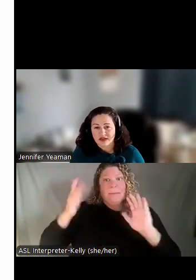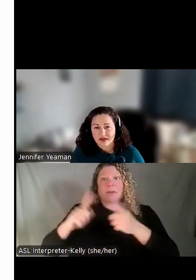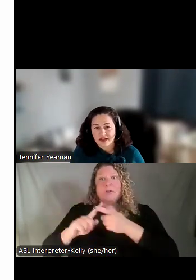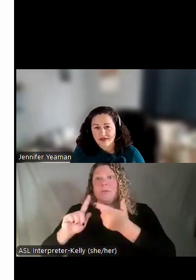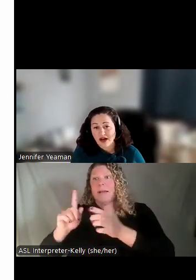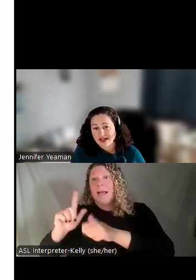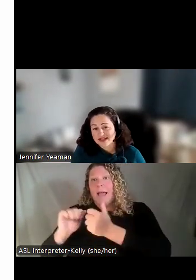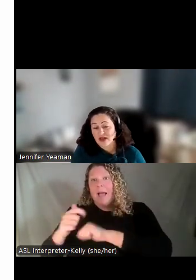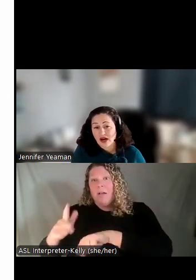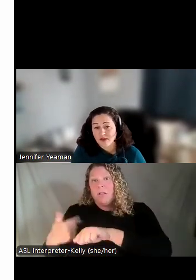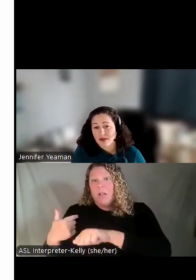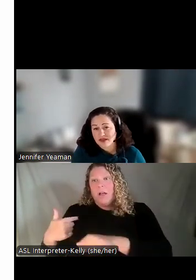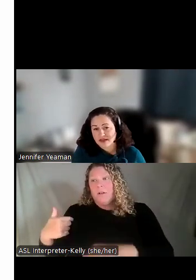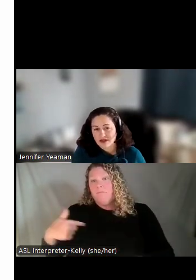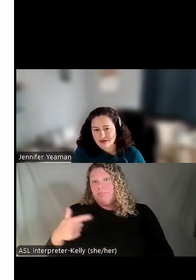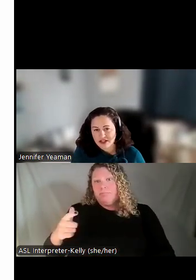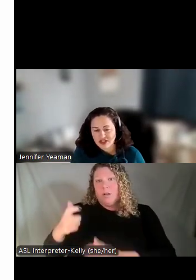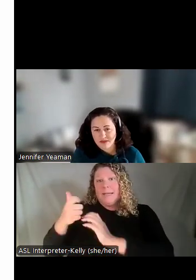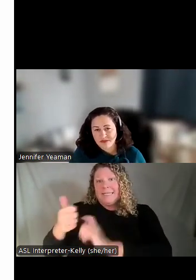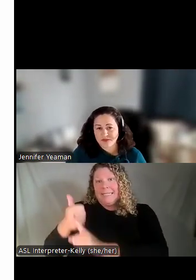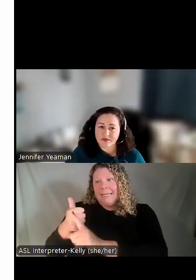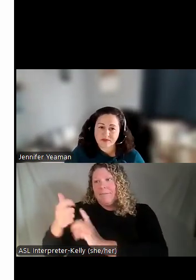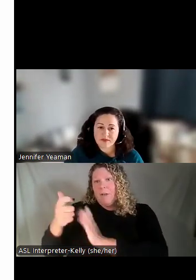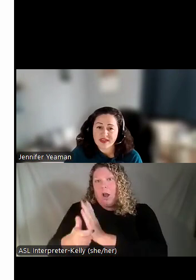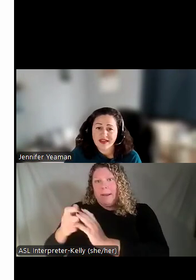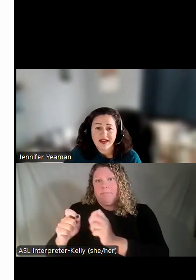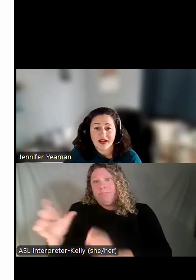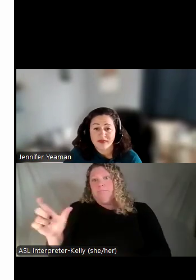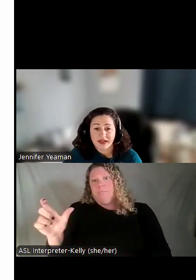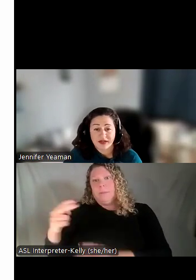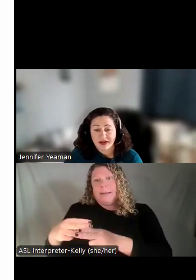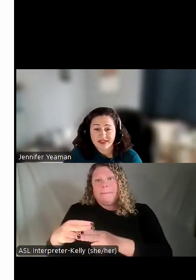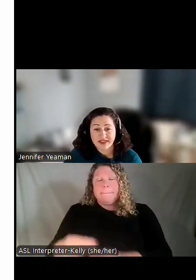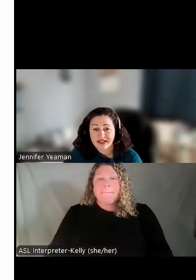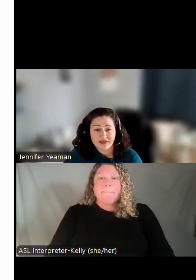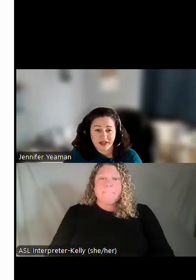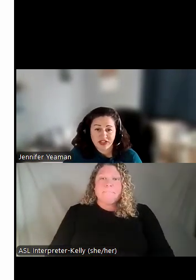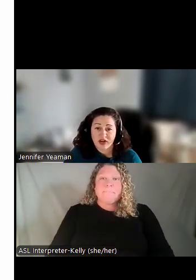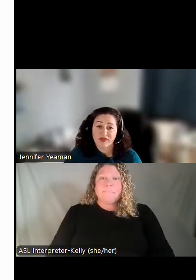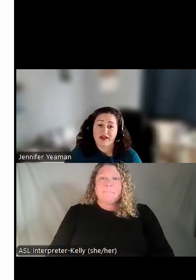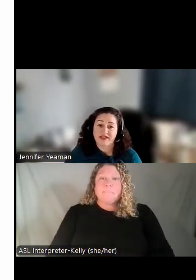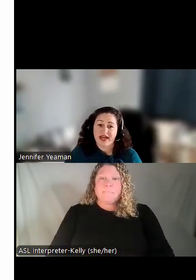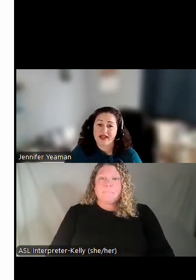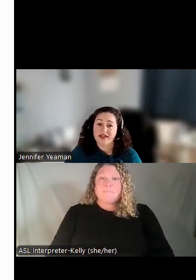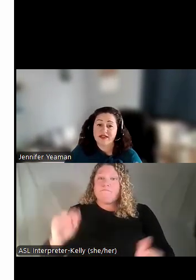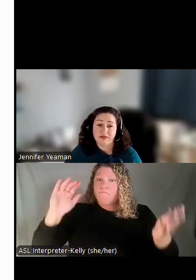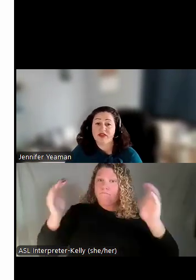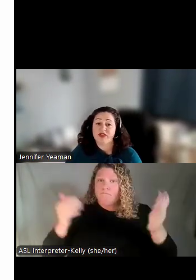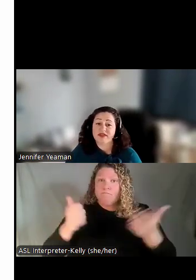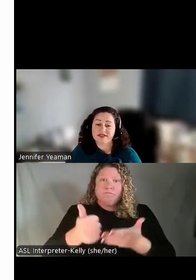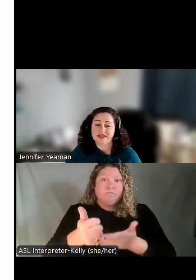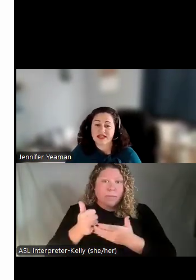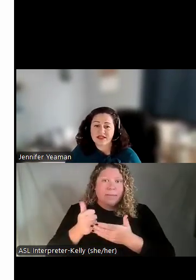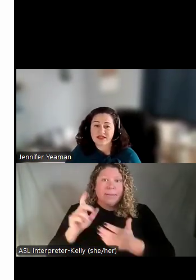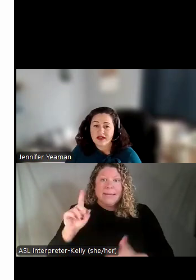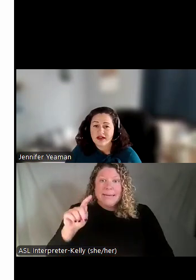it took if Excel auto-populated the information. The comparison, the information helped provide the data to build